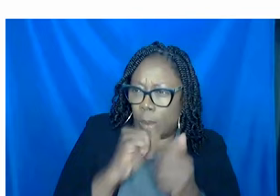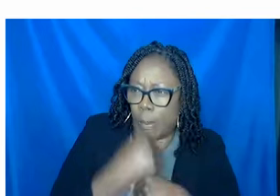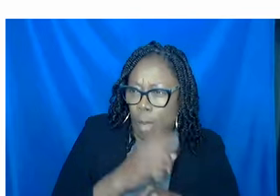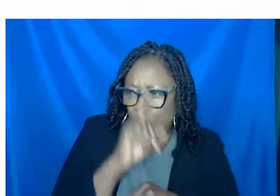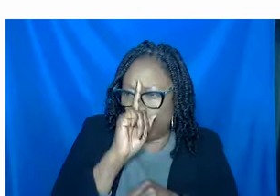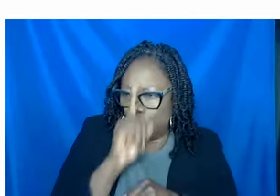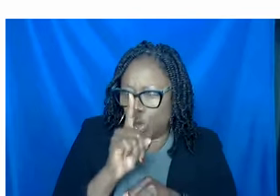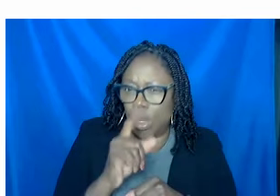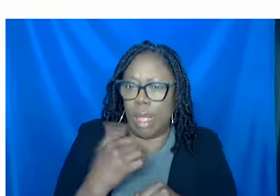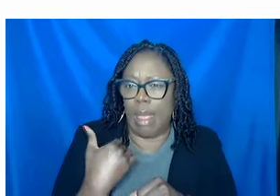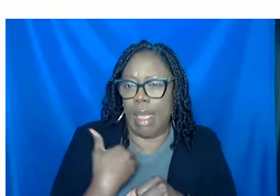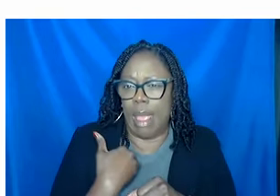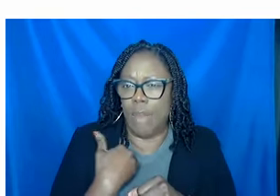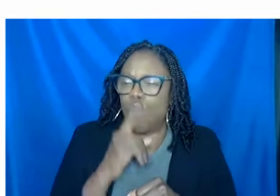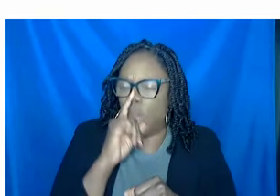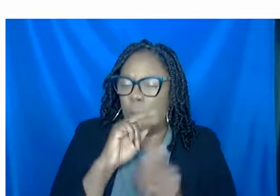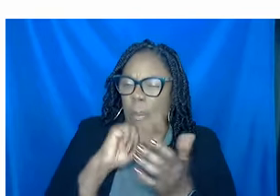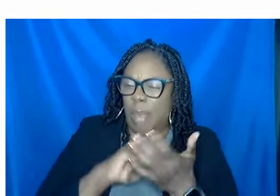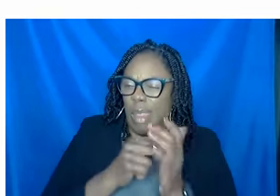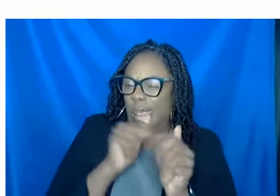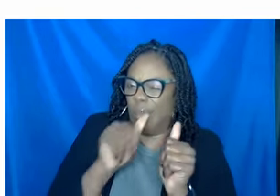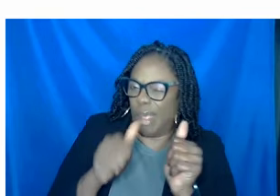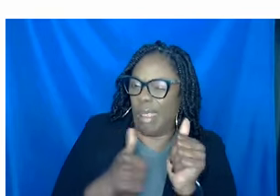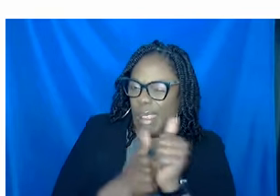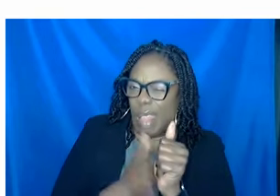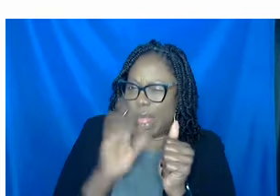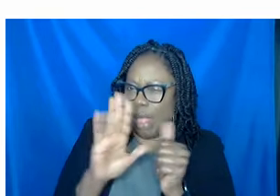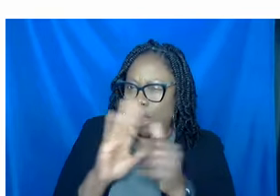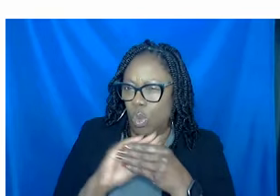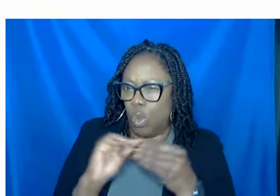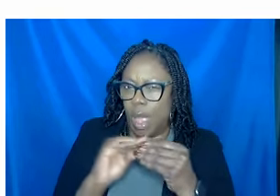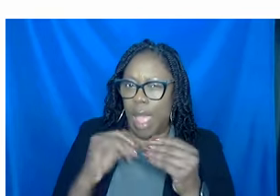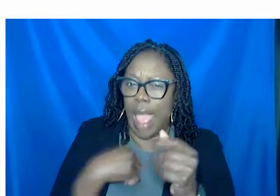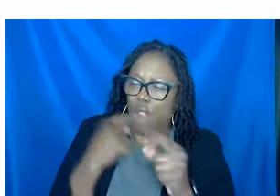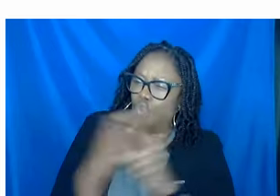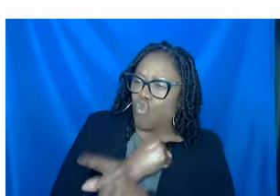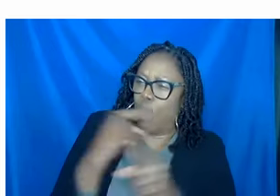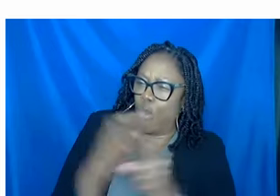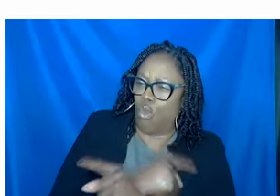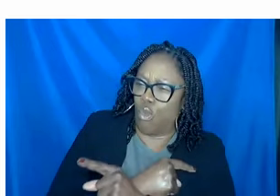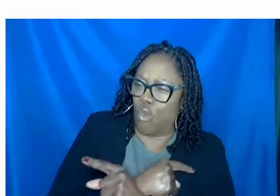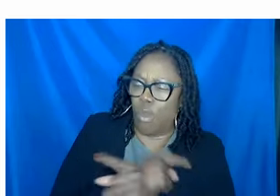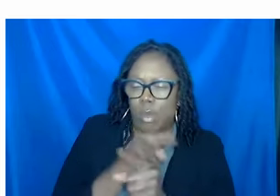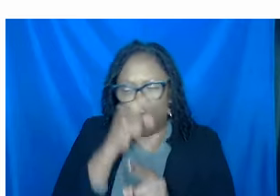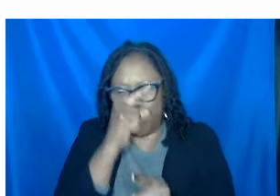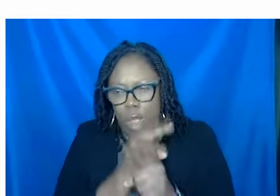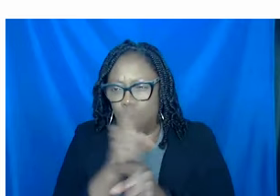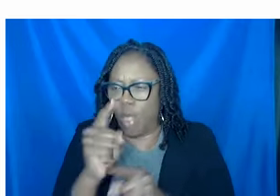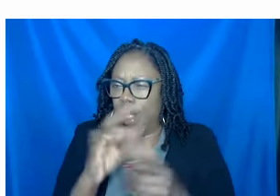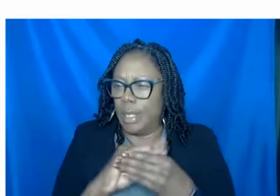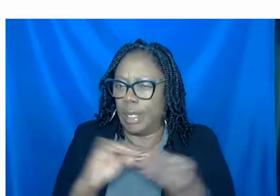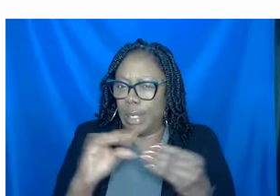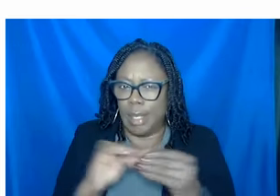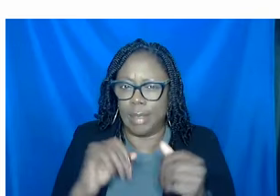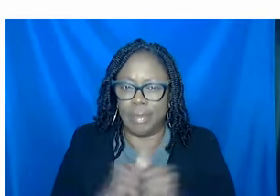had the meaning of what they said. I mean, that I had the correct accuracy of what they said. I